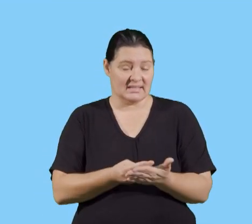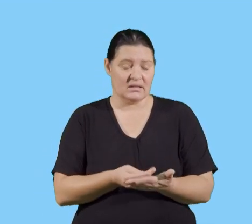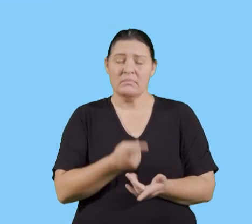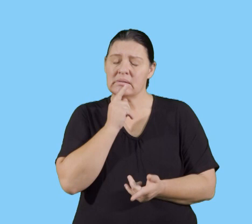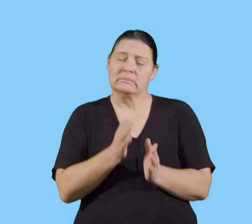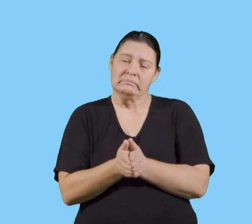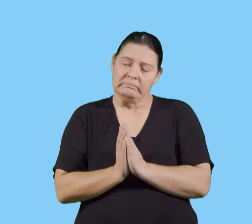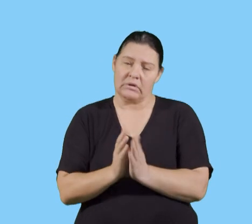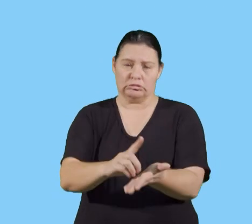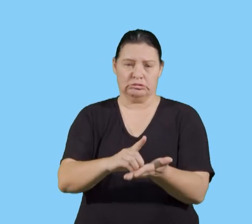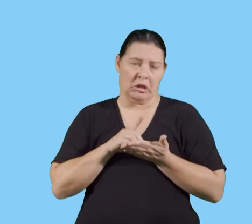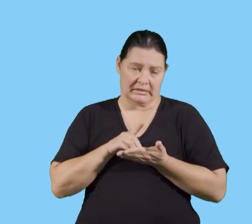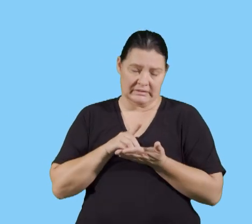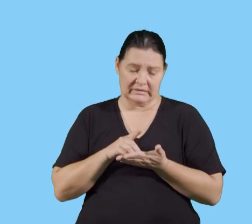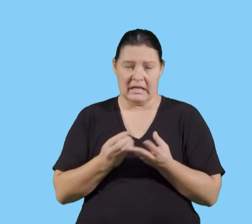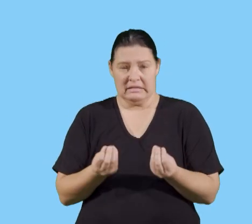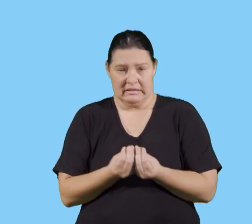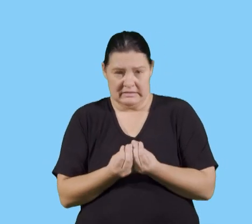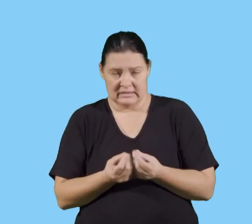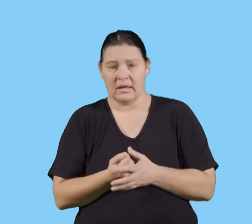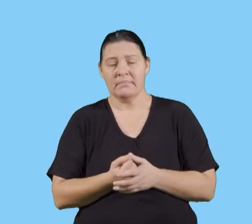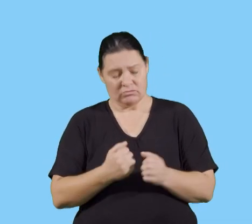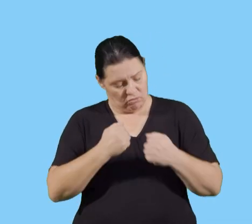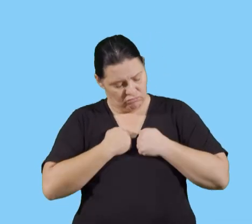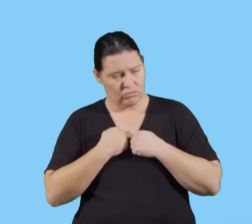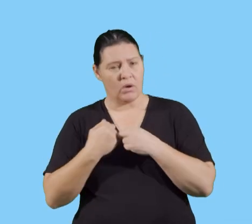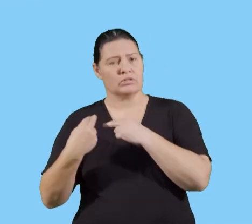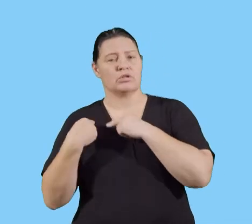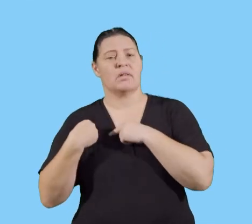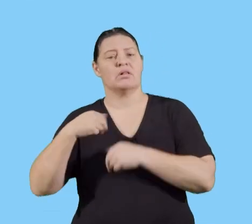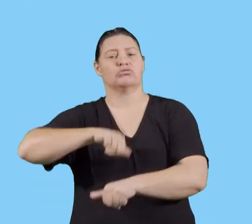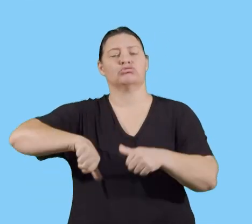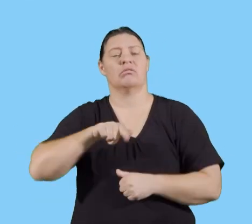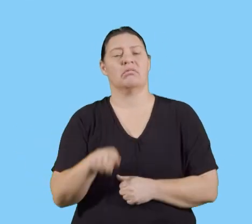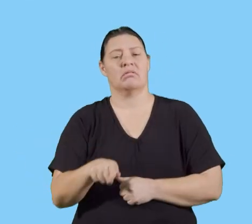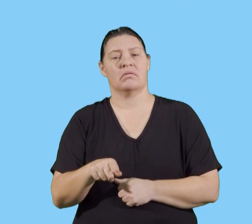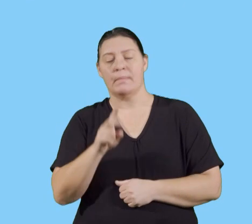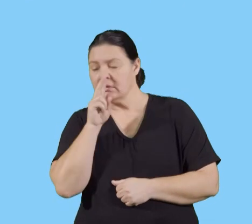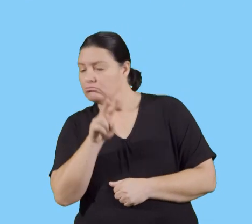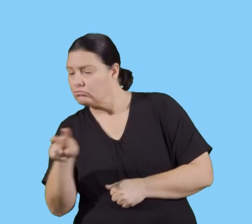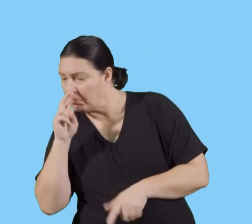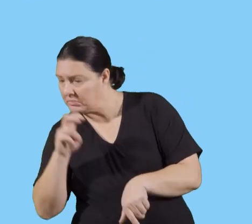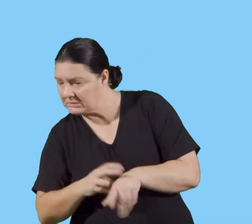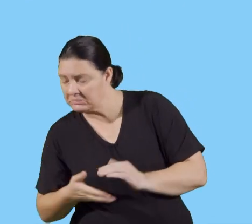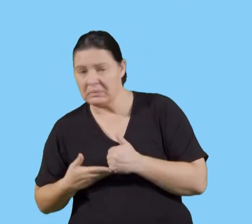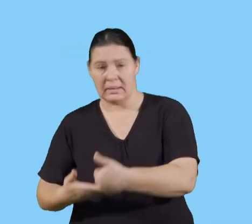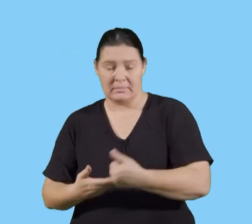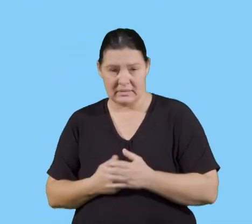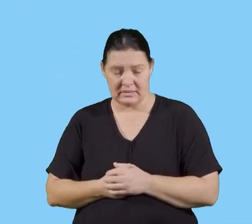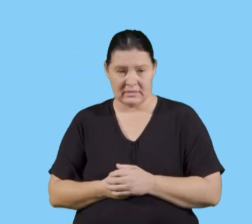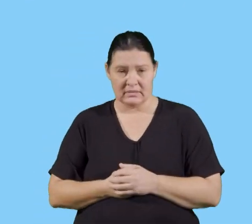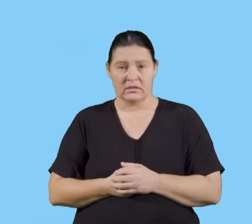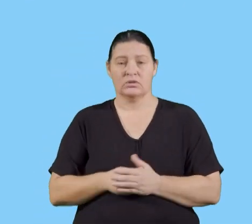to donate goods. So remember, it is our social responsibility to also look for those that are in need. So